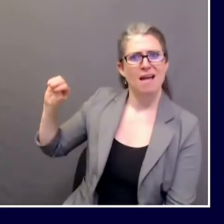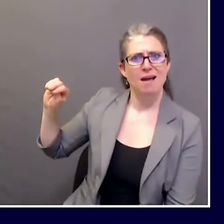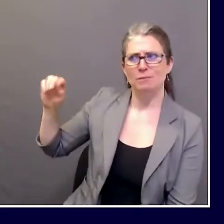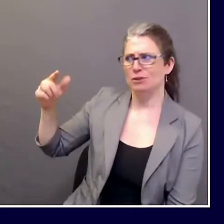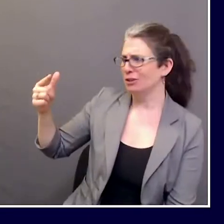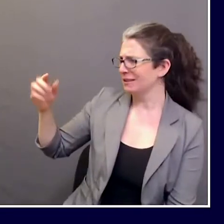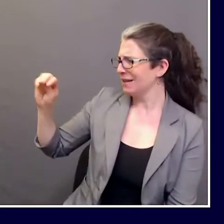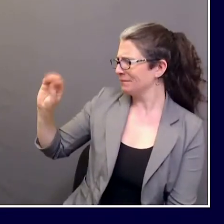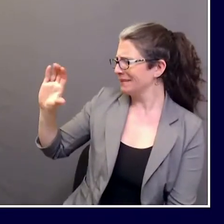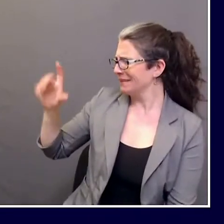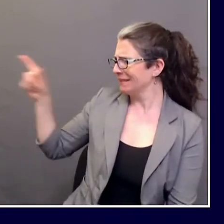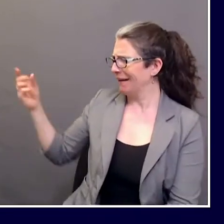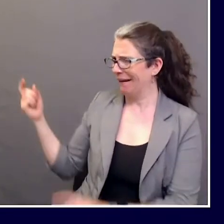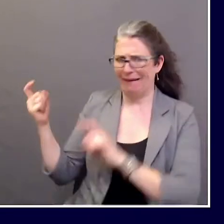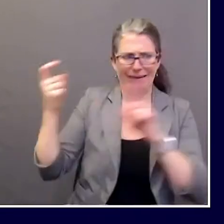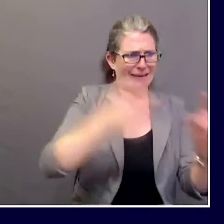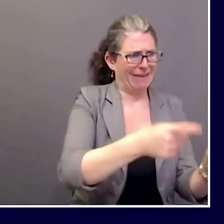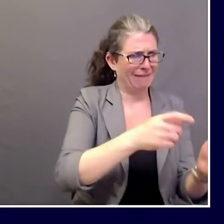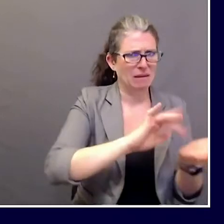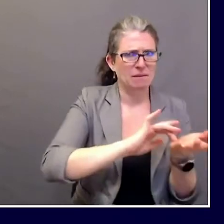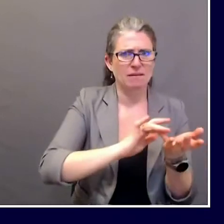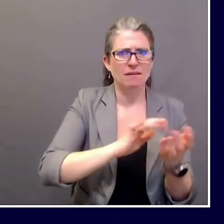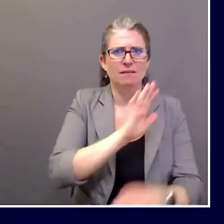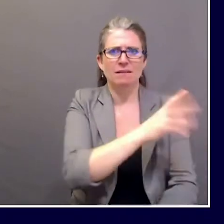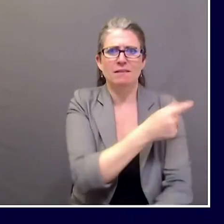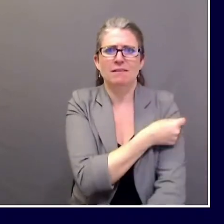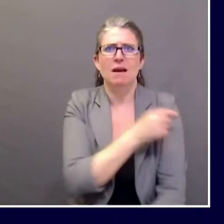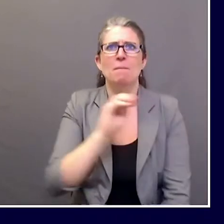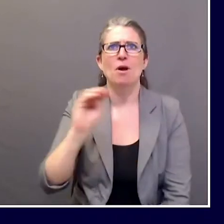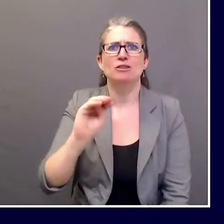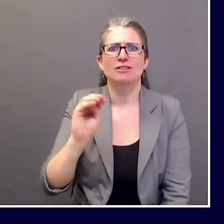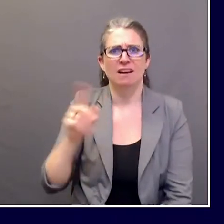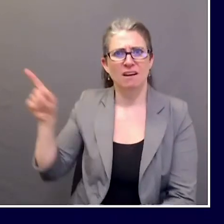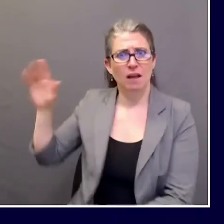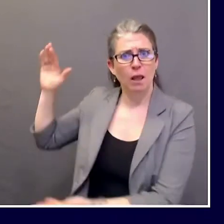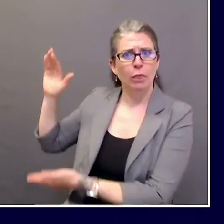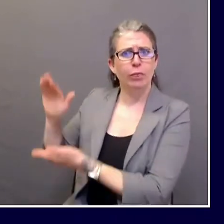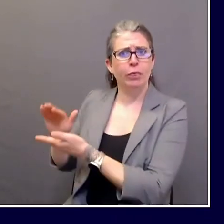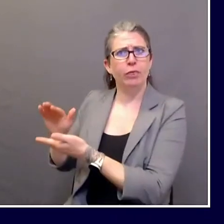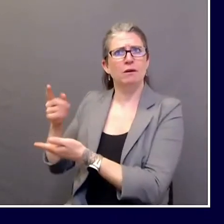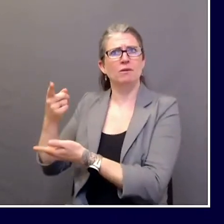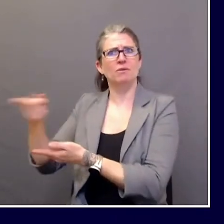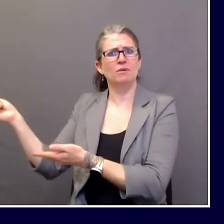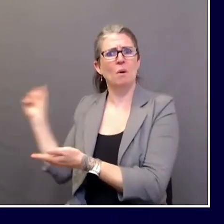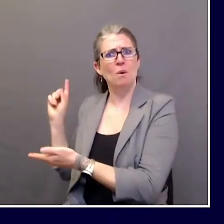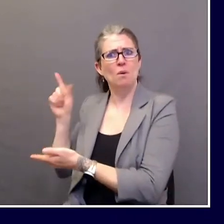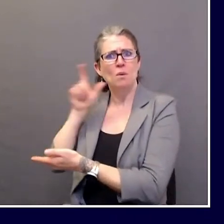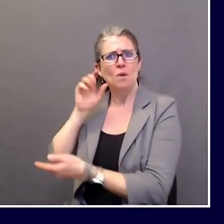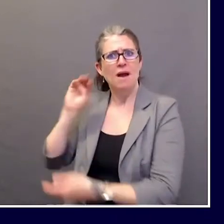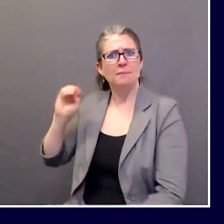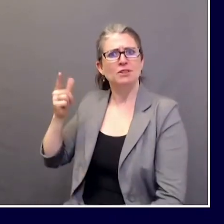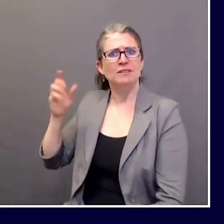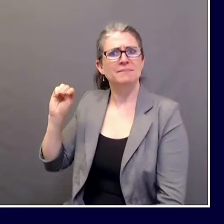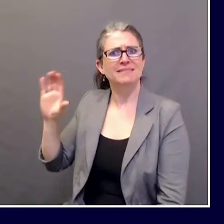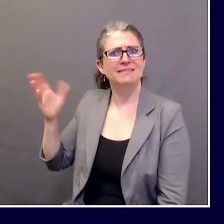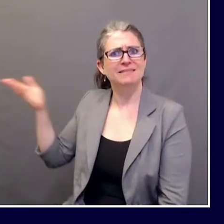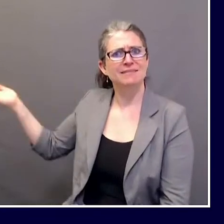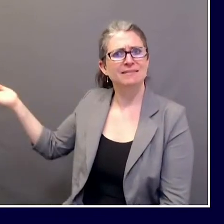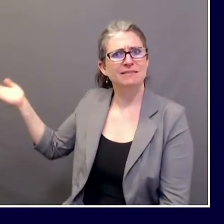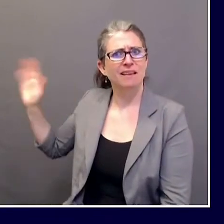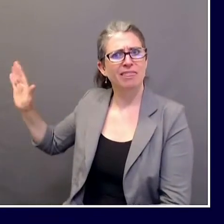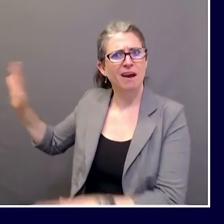you're getting another vaccine. Should you then be concerned that your appointment might be canceled? I think the answer is